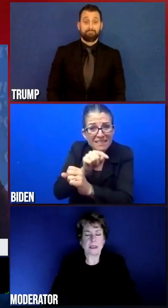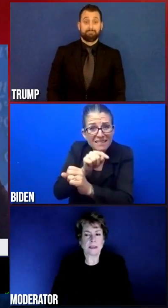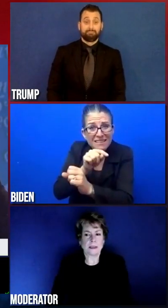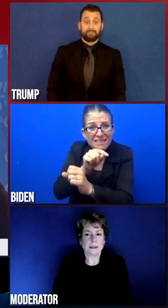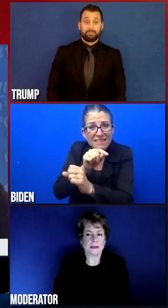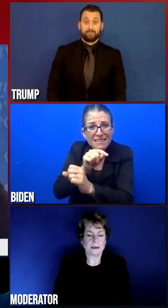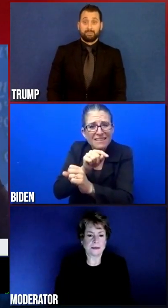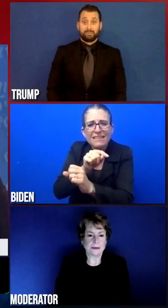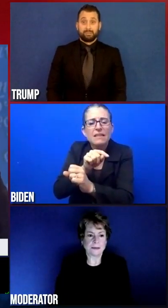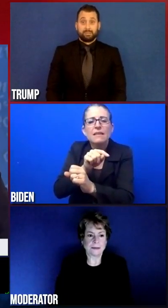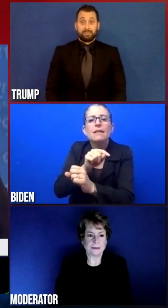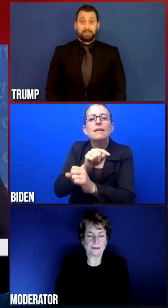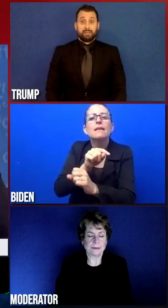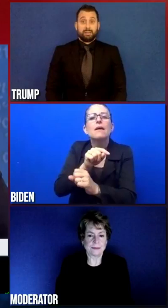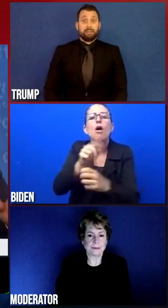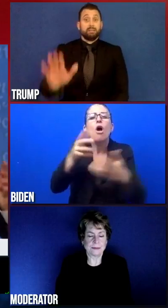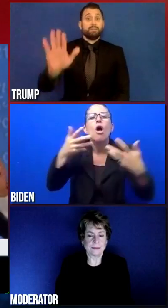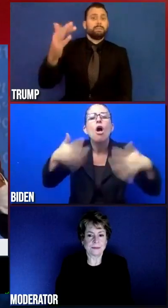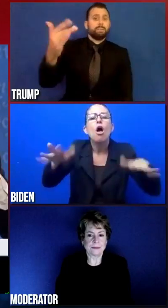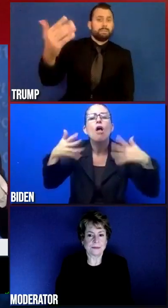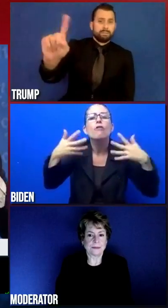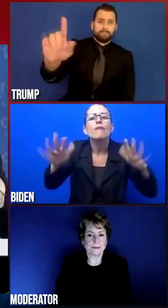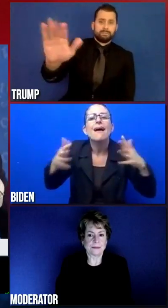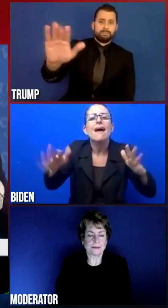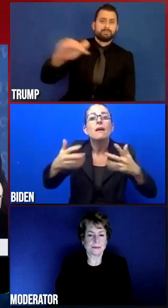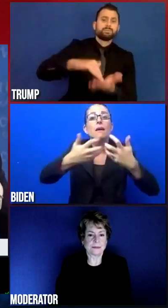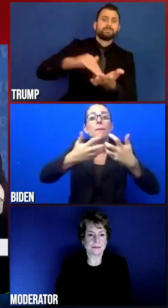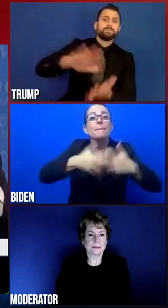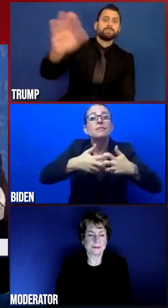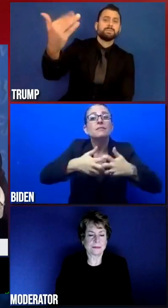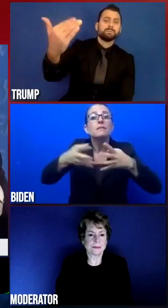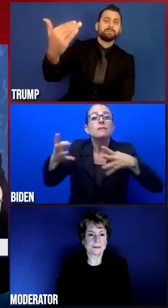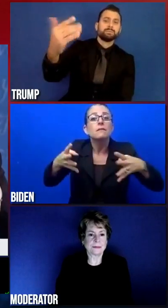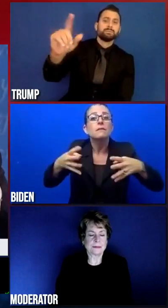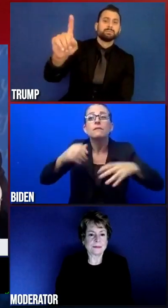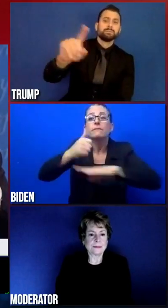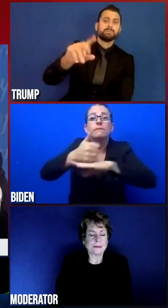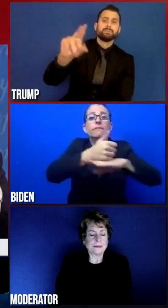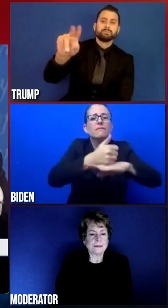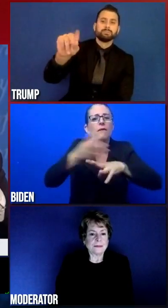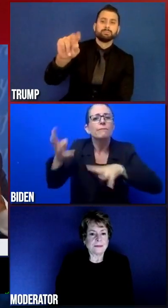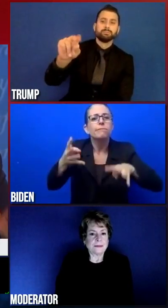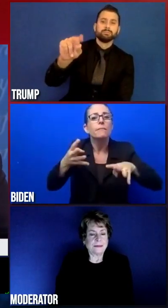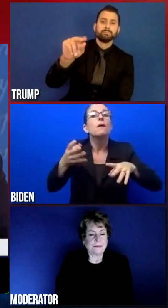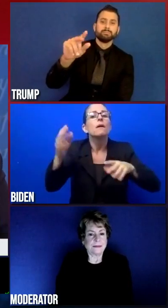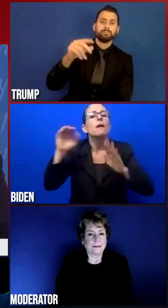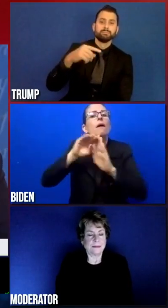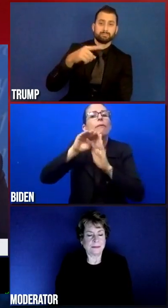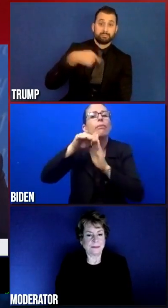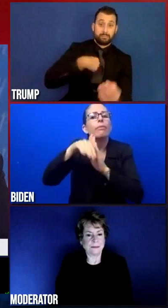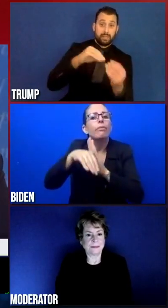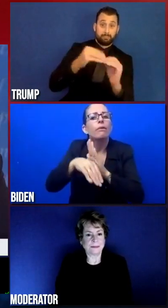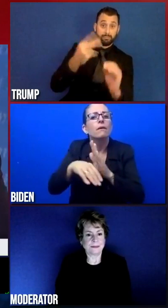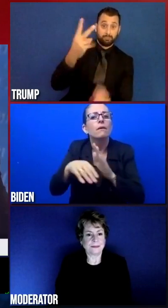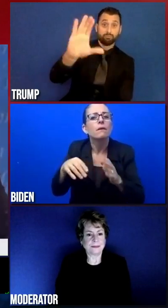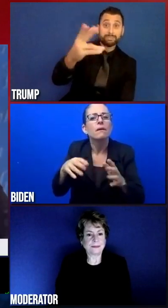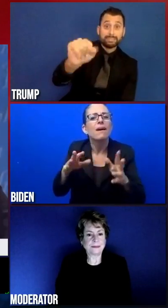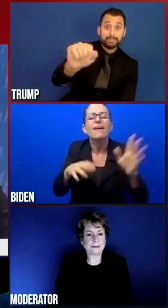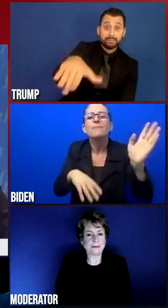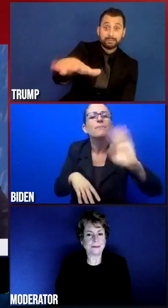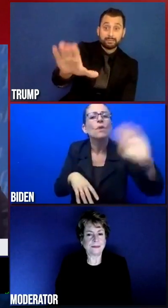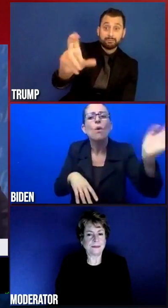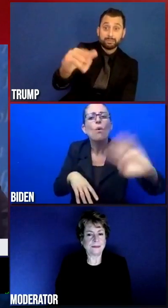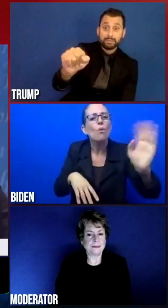Chris. Wait. Number two. Chris. Number three. They said it would take. No, you were number two. No. Chris. They said it would take